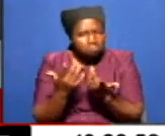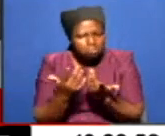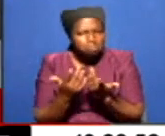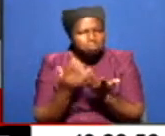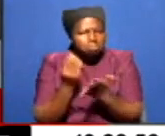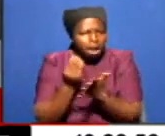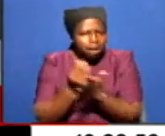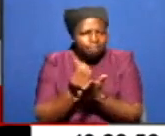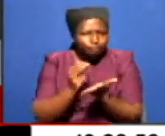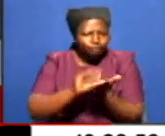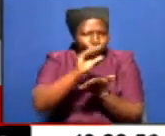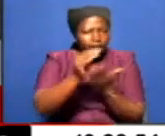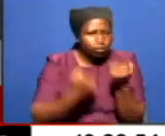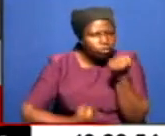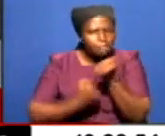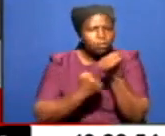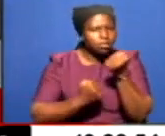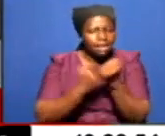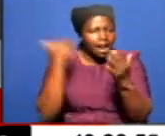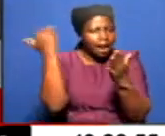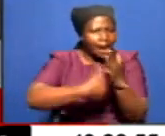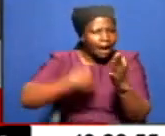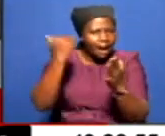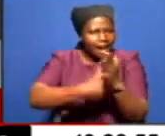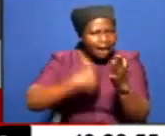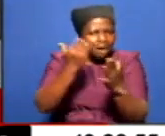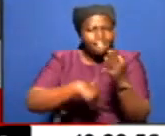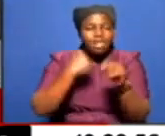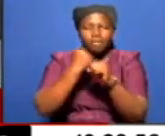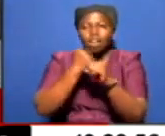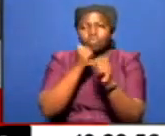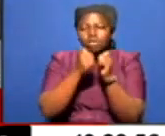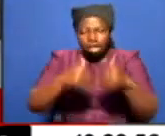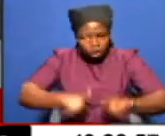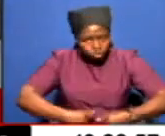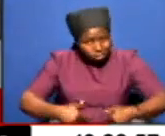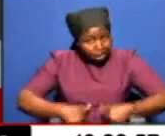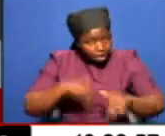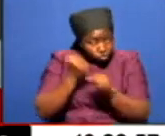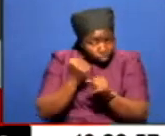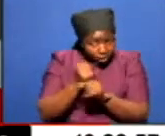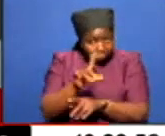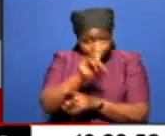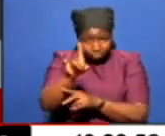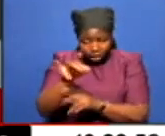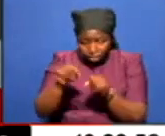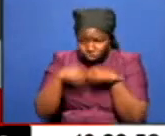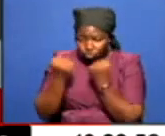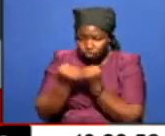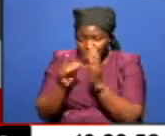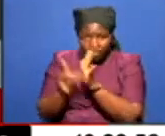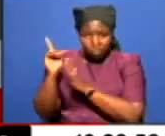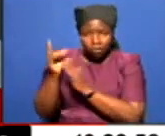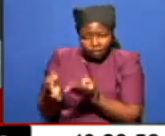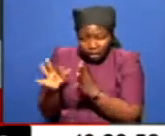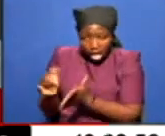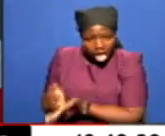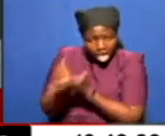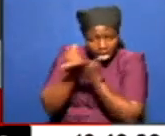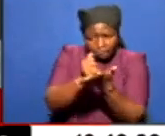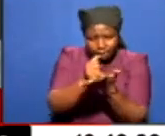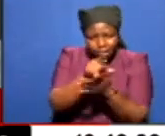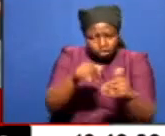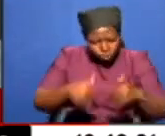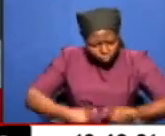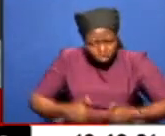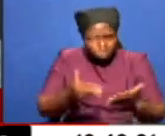that soapstone carving artisanry work that the youth are doing? Mm-hmm. Has the social development officer, you know, helped them to register so mm-hmm. that they